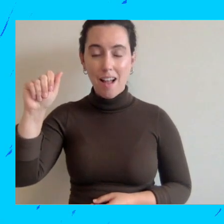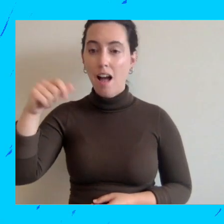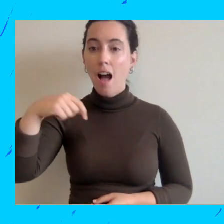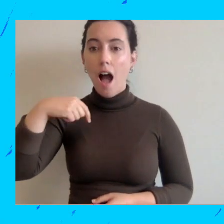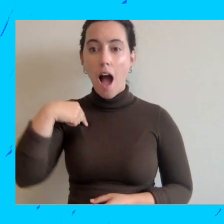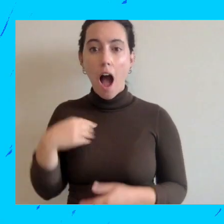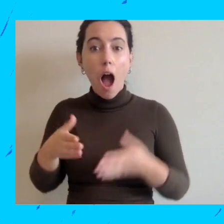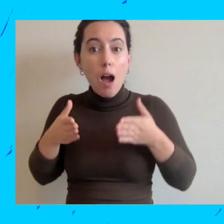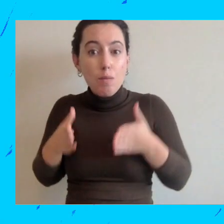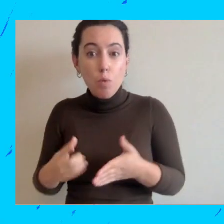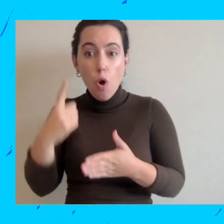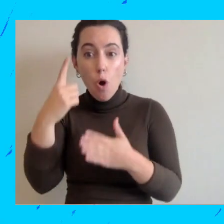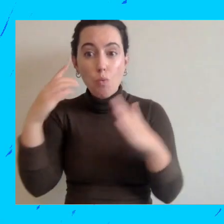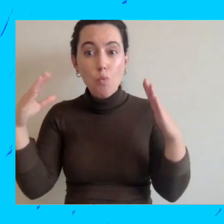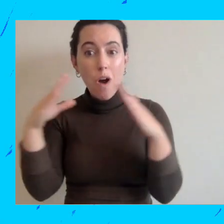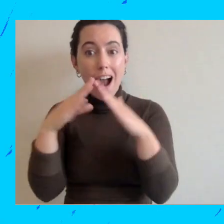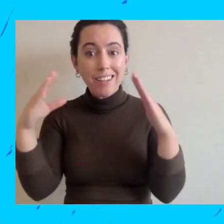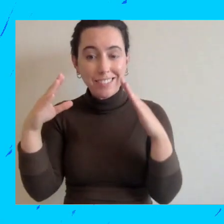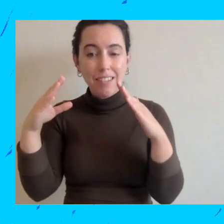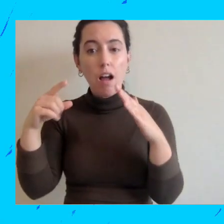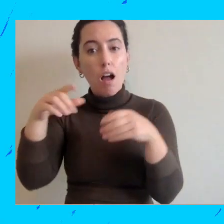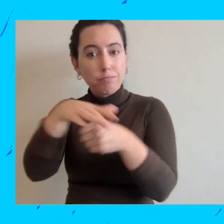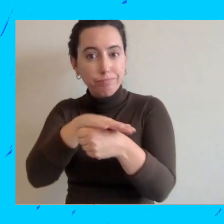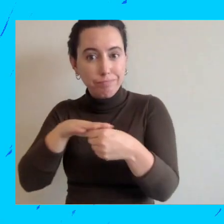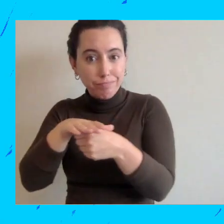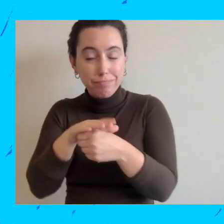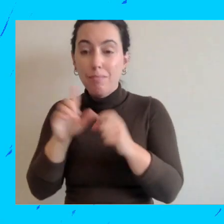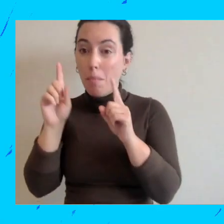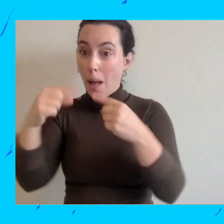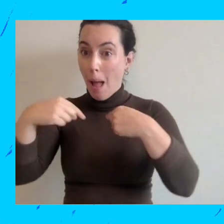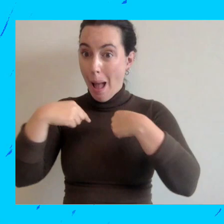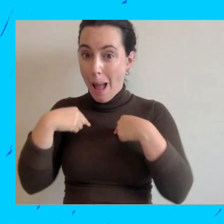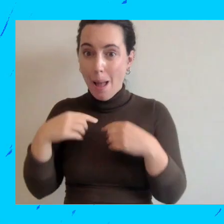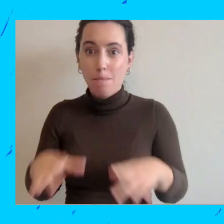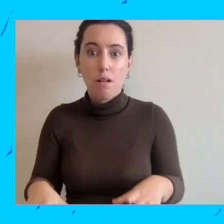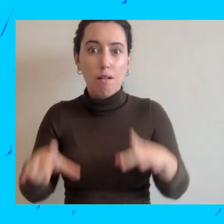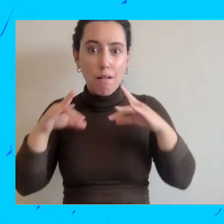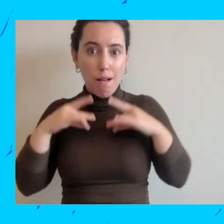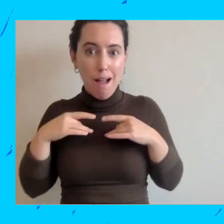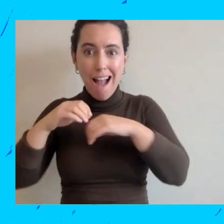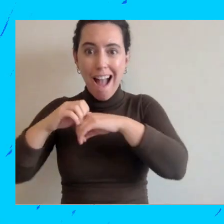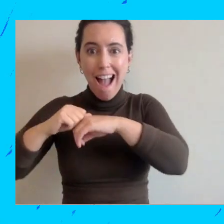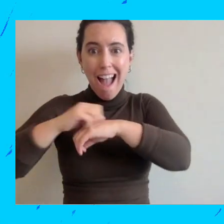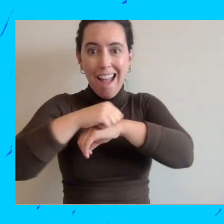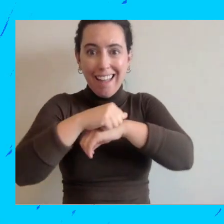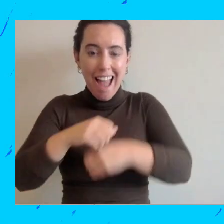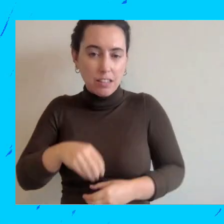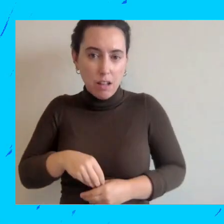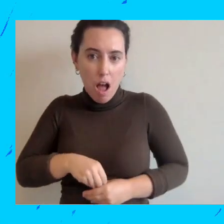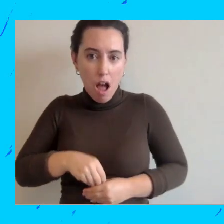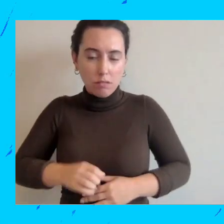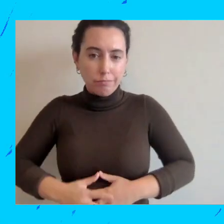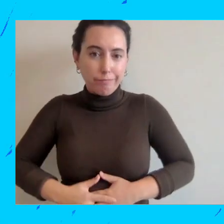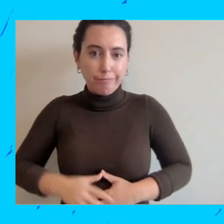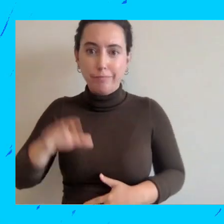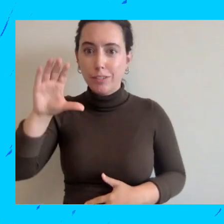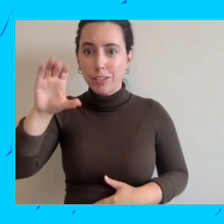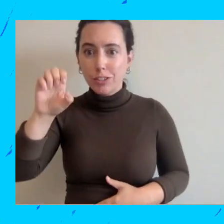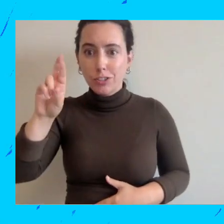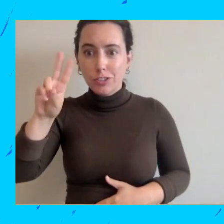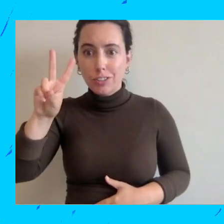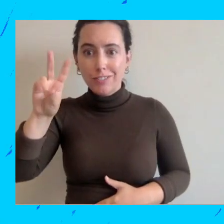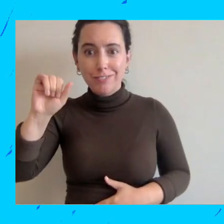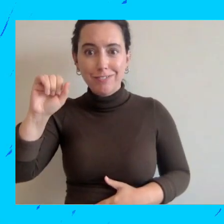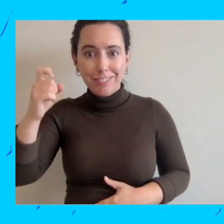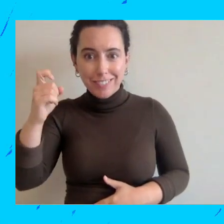Chipata. I'm a cervical cancer survivor myself. So I was diagnosed in 2019